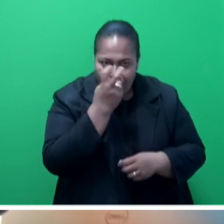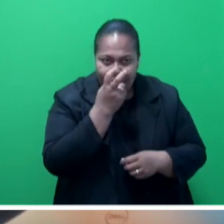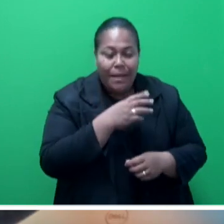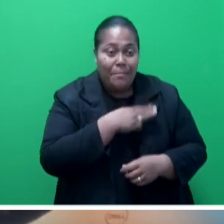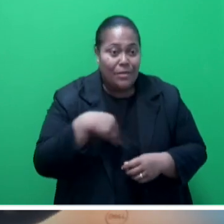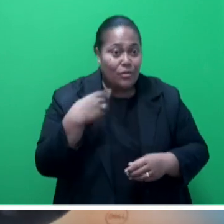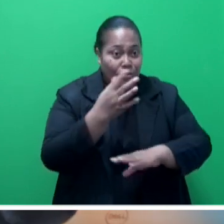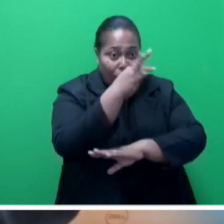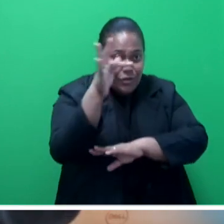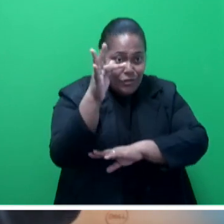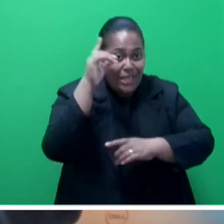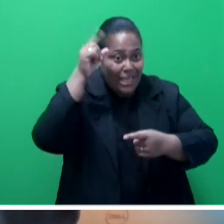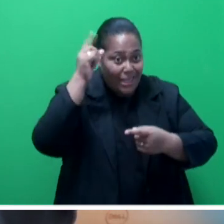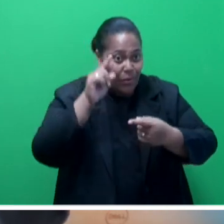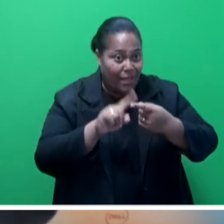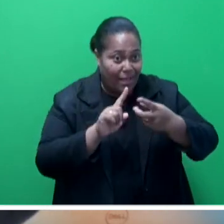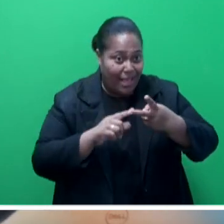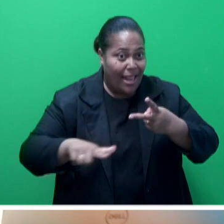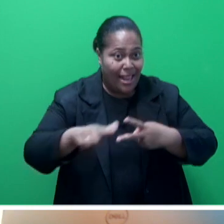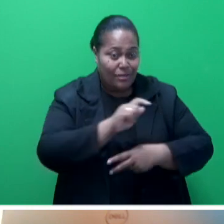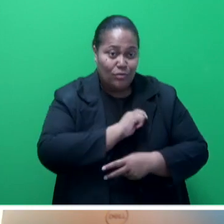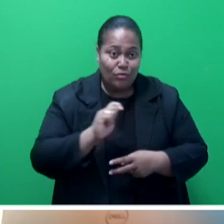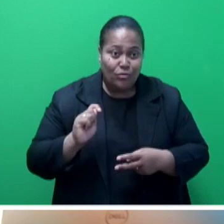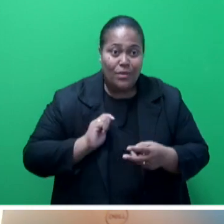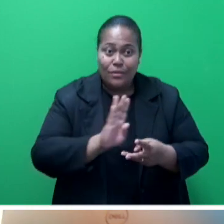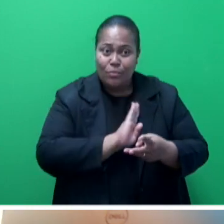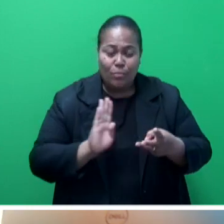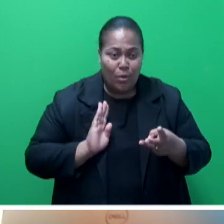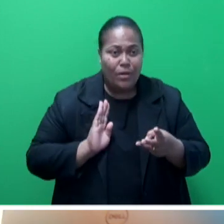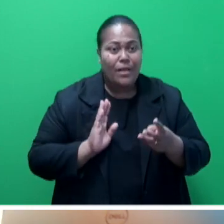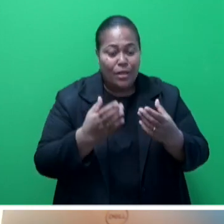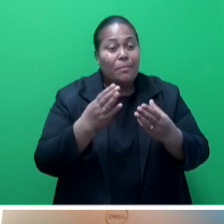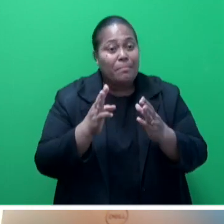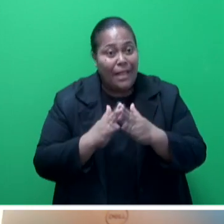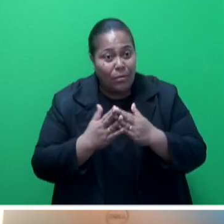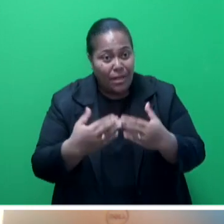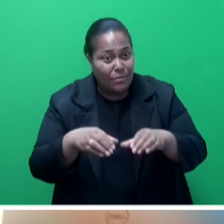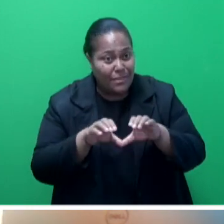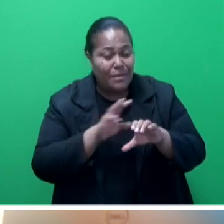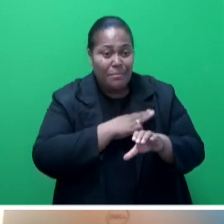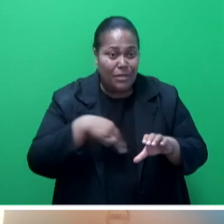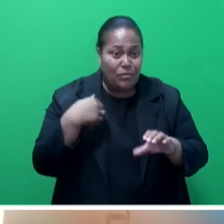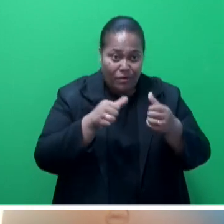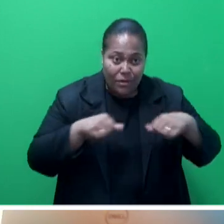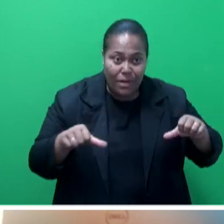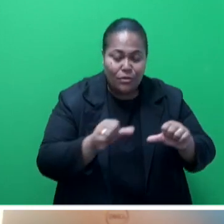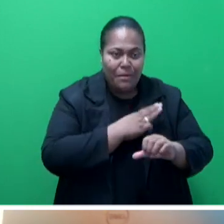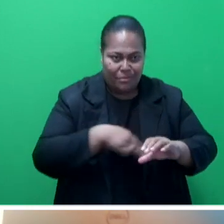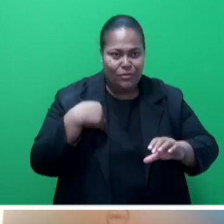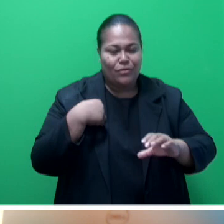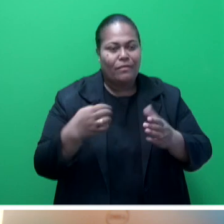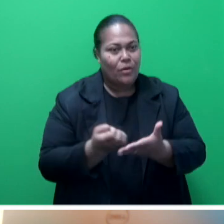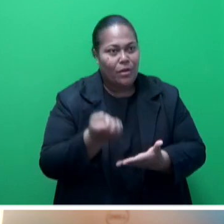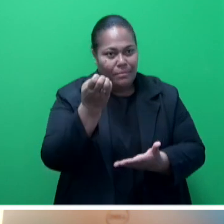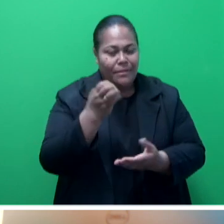Lands Trust Board, the Provincial Councils, Ministry of Agriculture and Ministry of Economy. From a policy perspective, Mr.